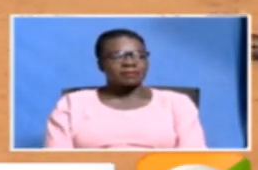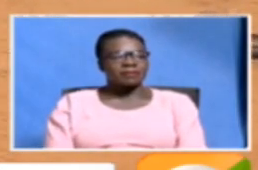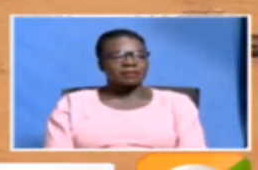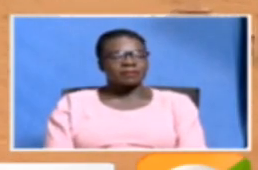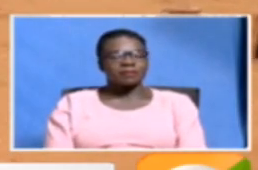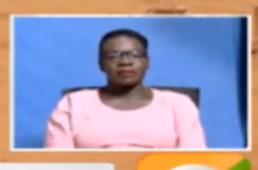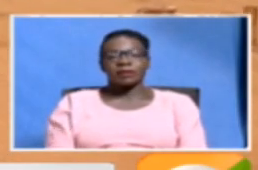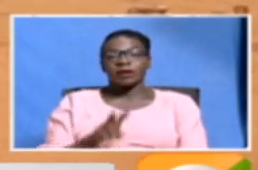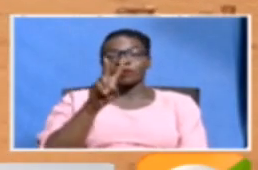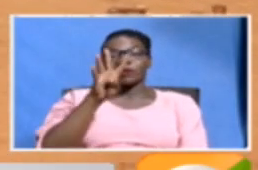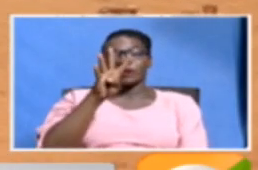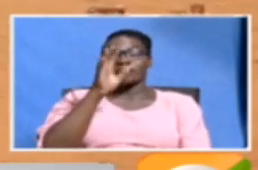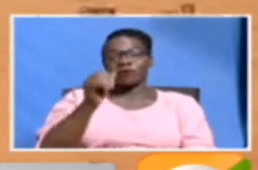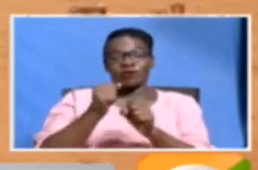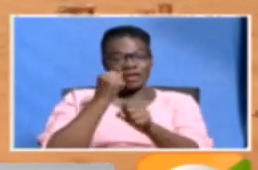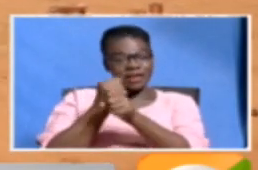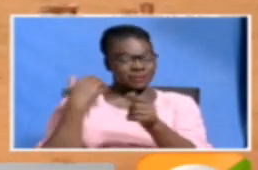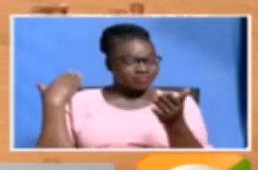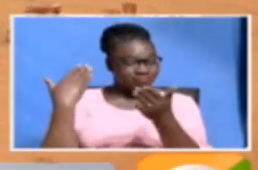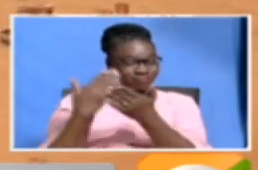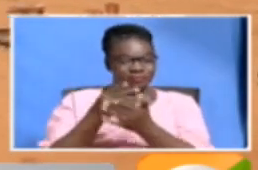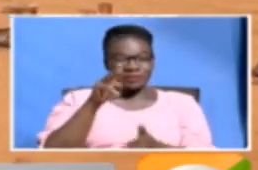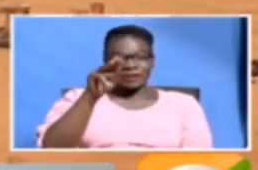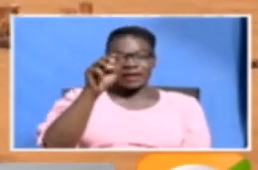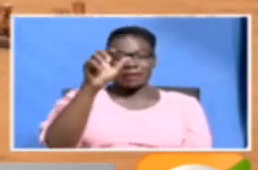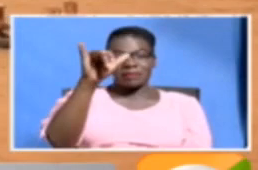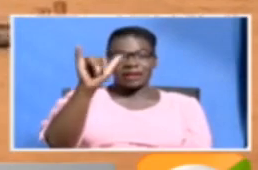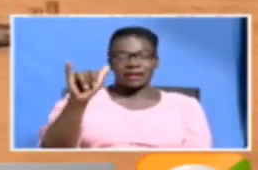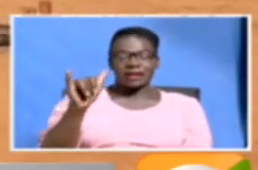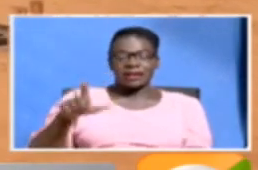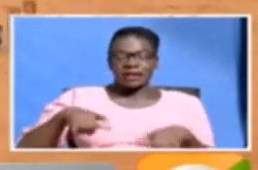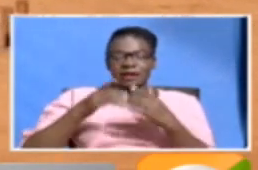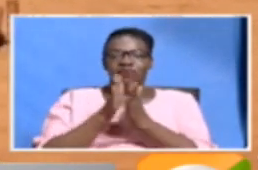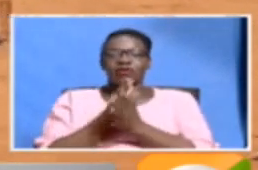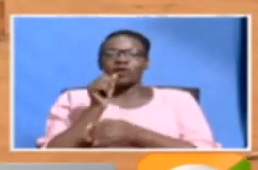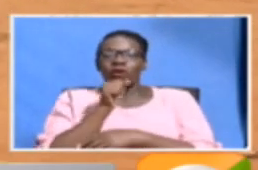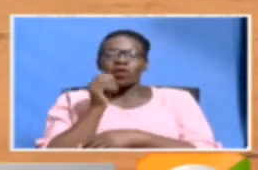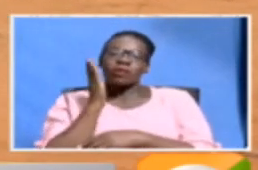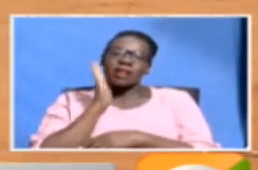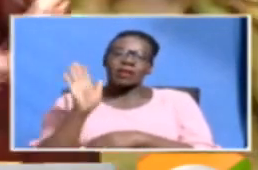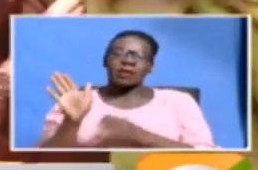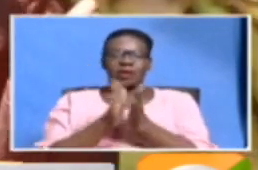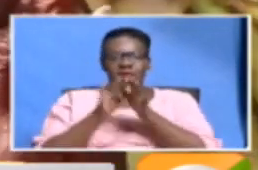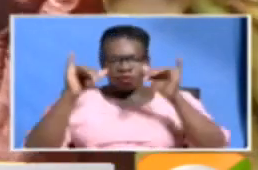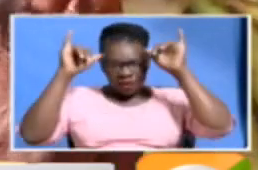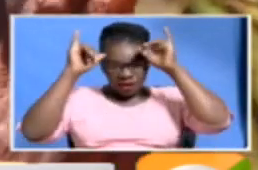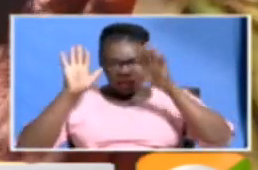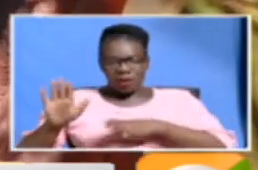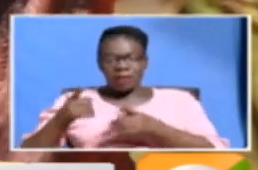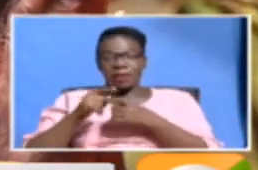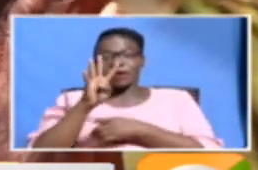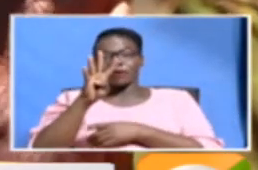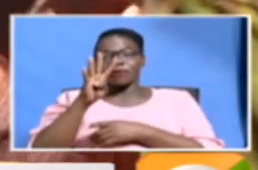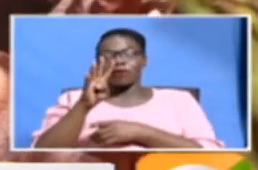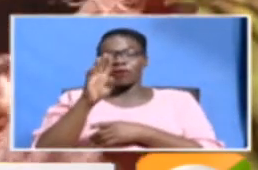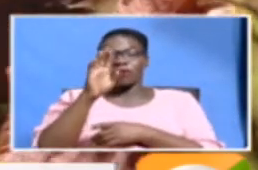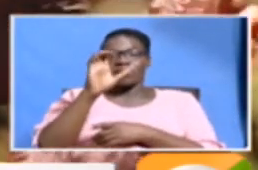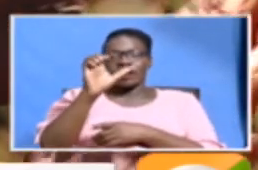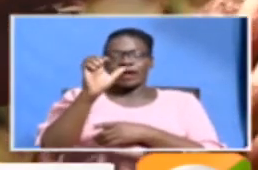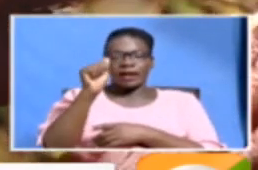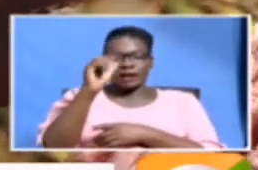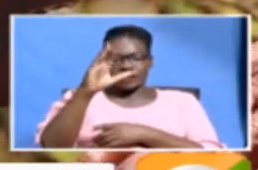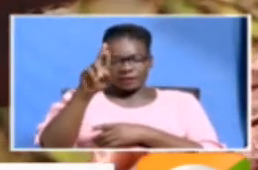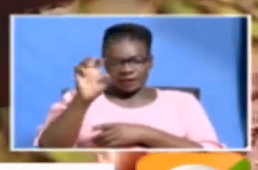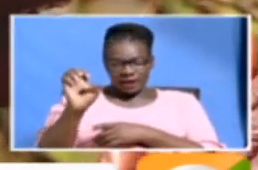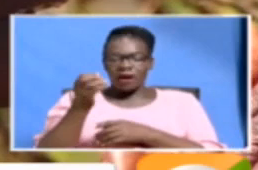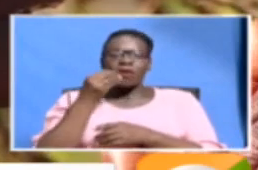For 24 years, Emily lived here with her aging mother and her cattle, but the four-acre piece of land isn't really home